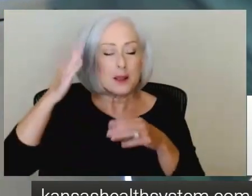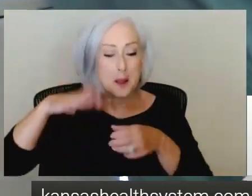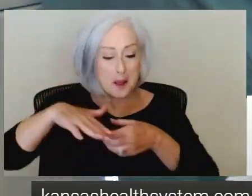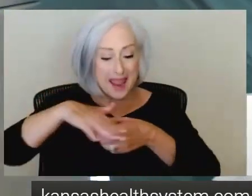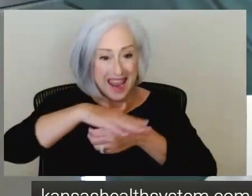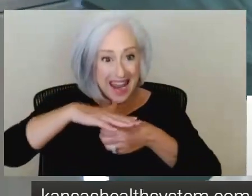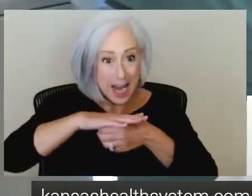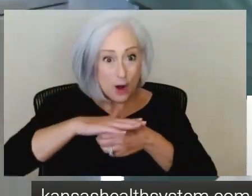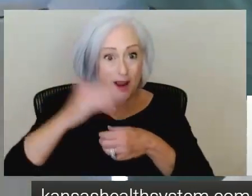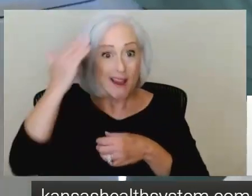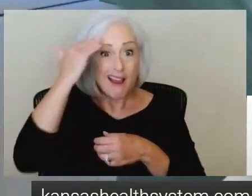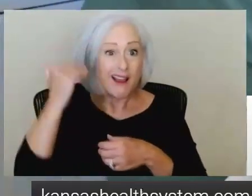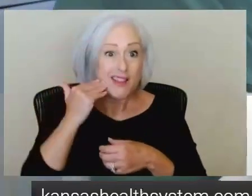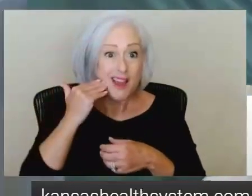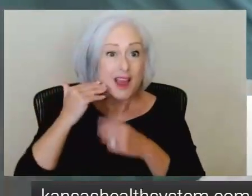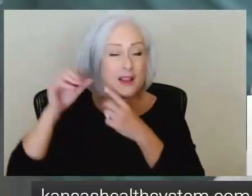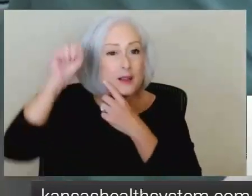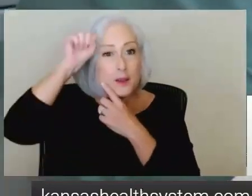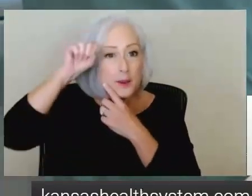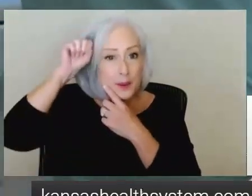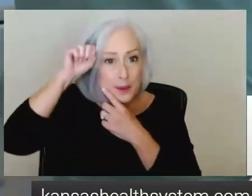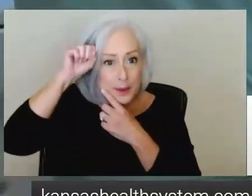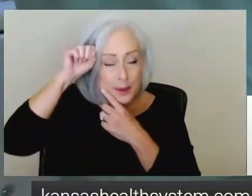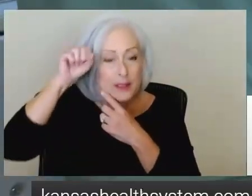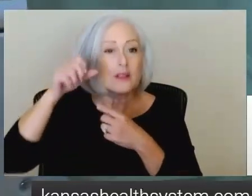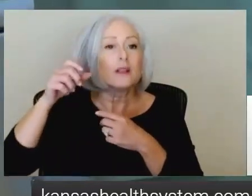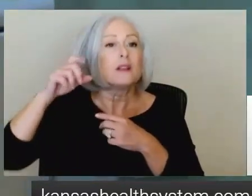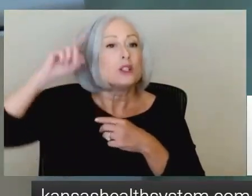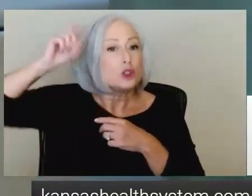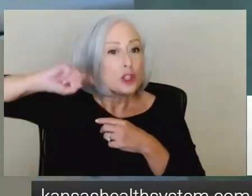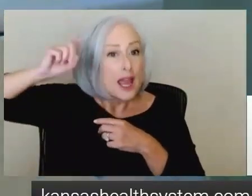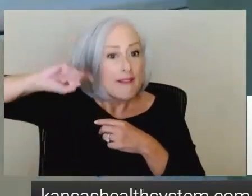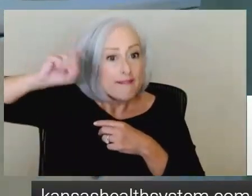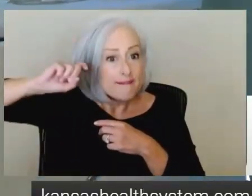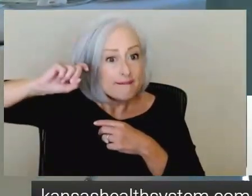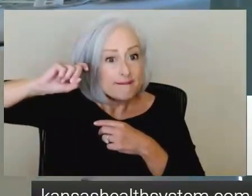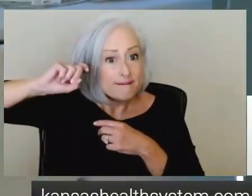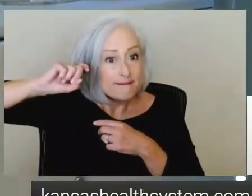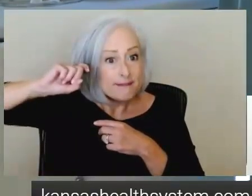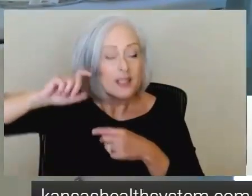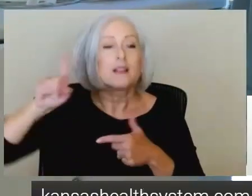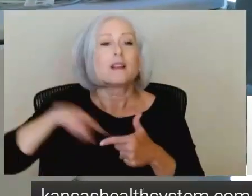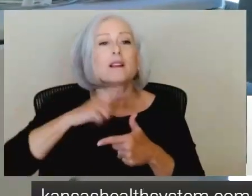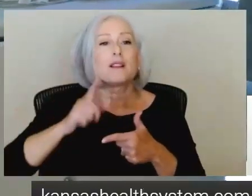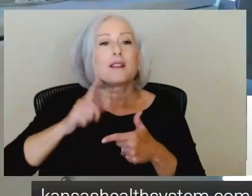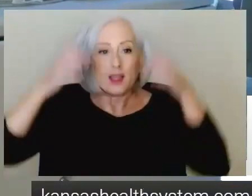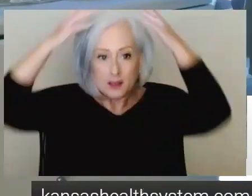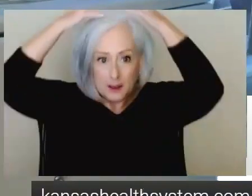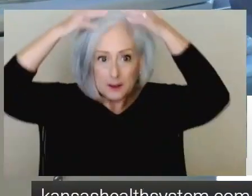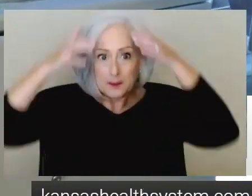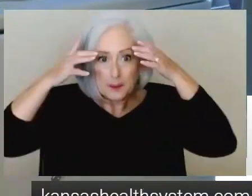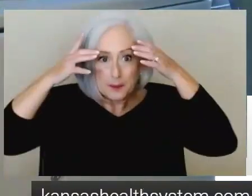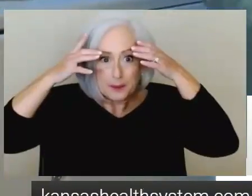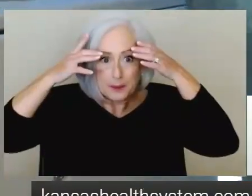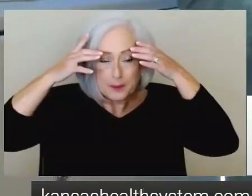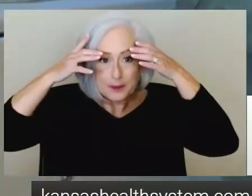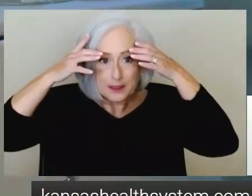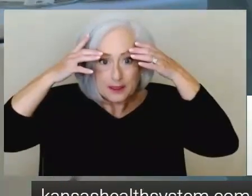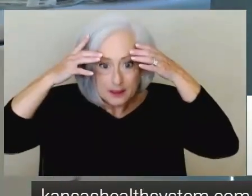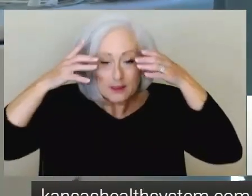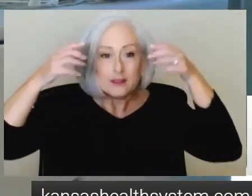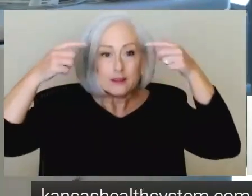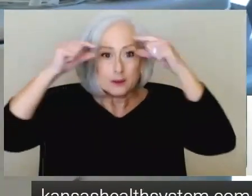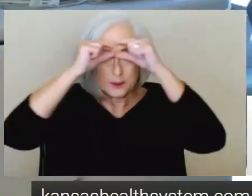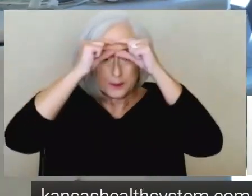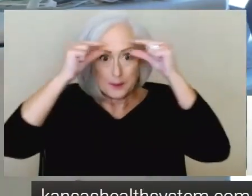a brace around her head and tighten things so that they can put this halo around there